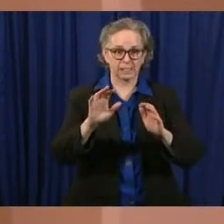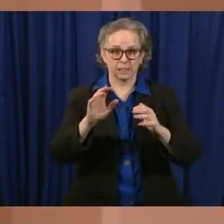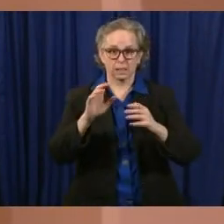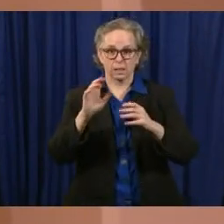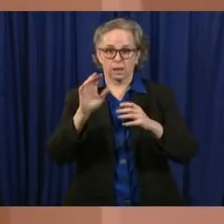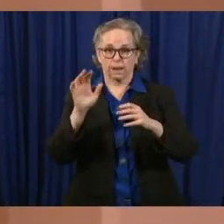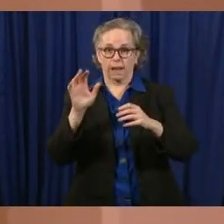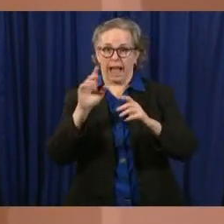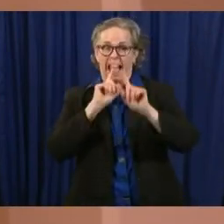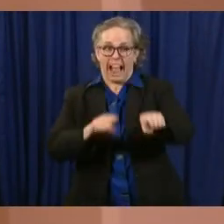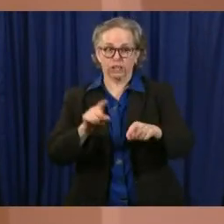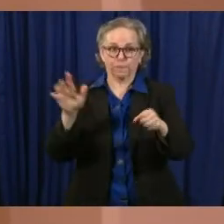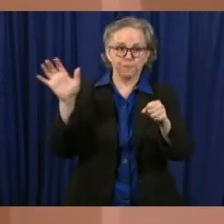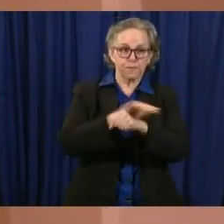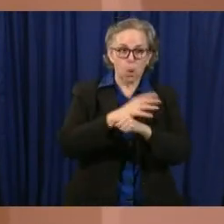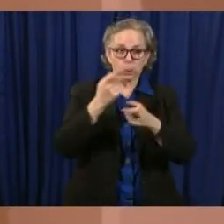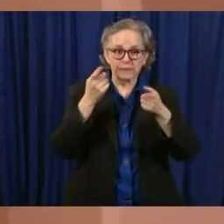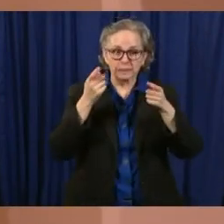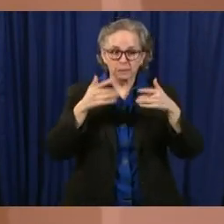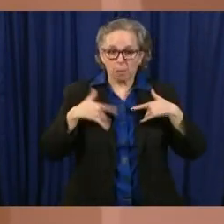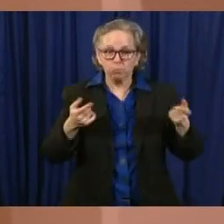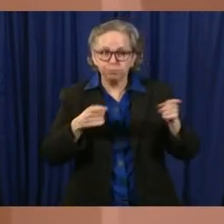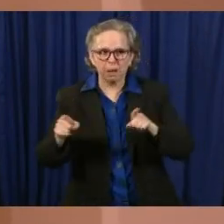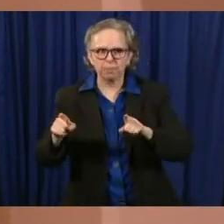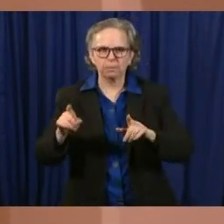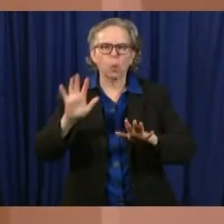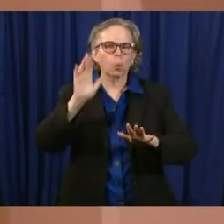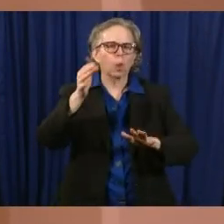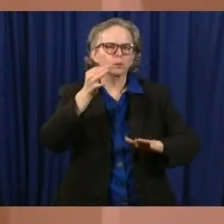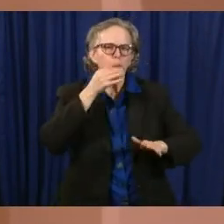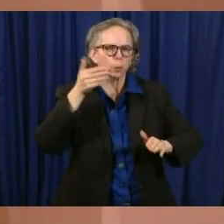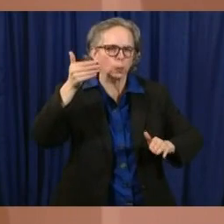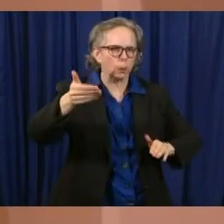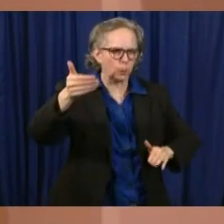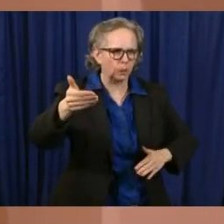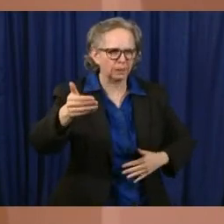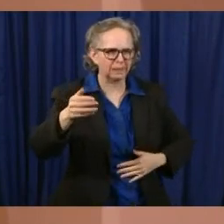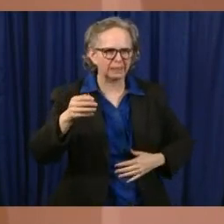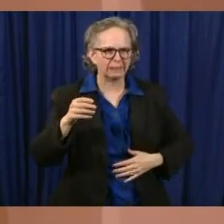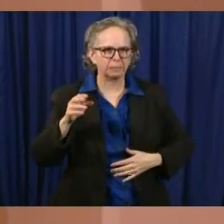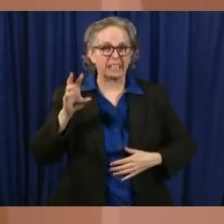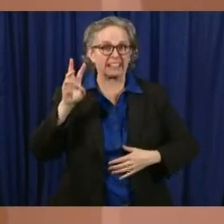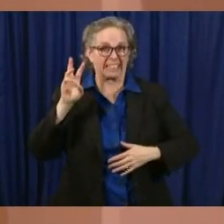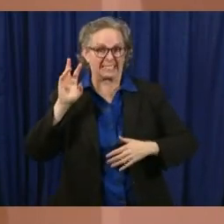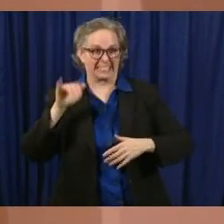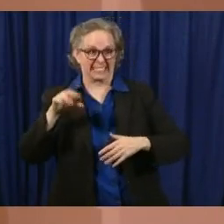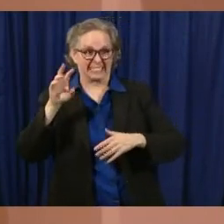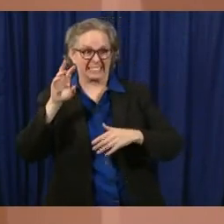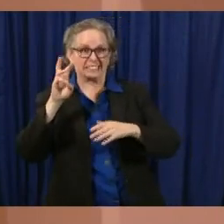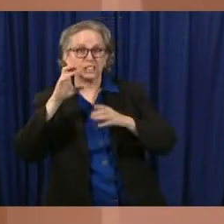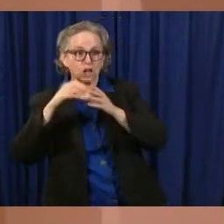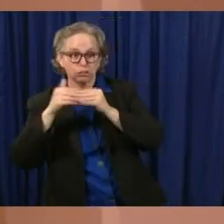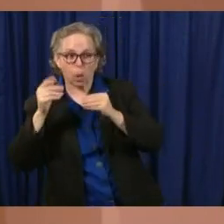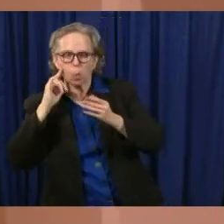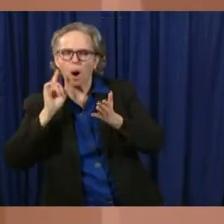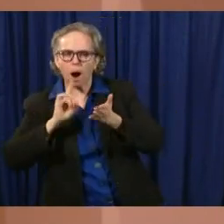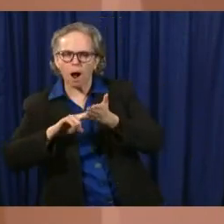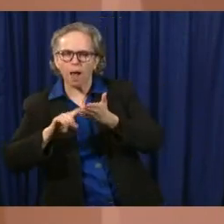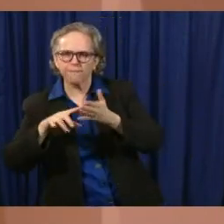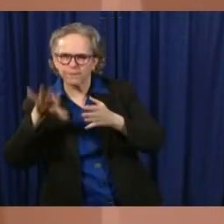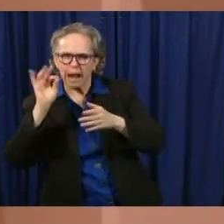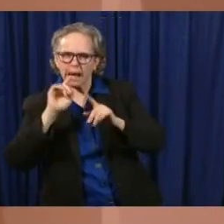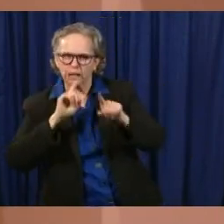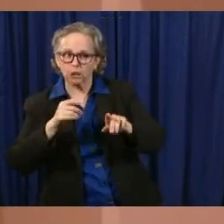where we're heading with all of this. The $600, I'll get an answer for you on that before the end of this news conference, so hang